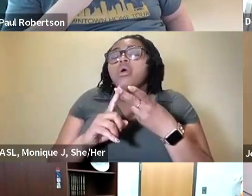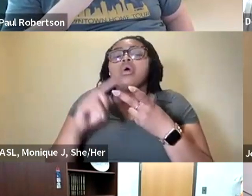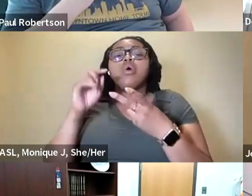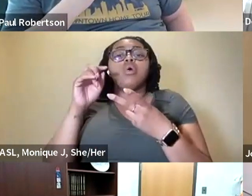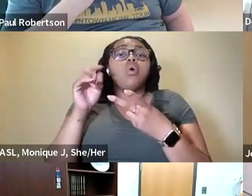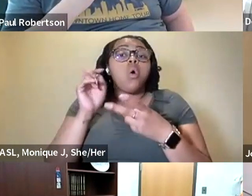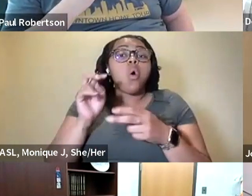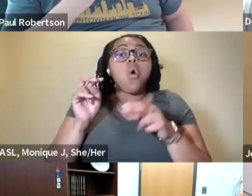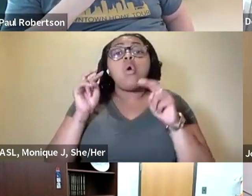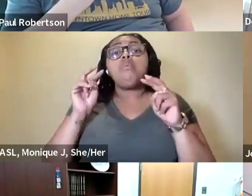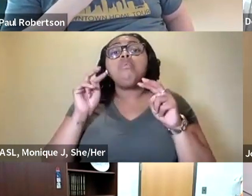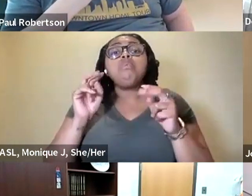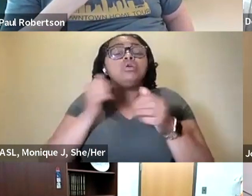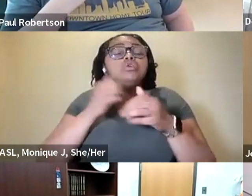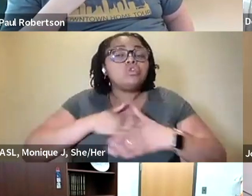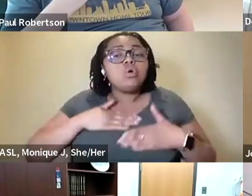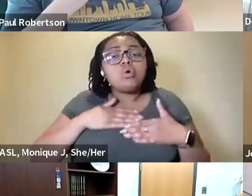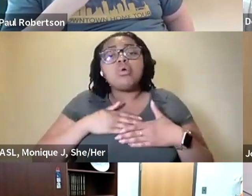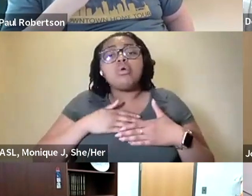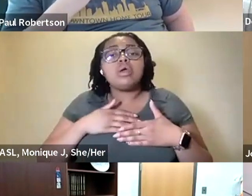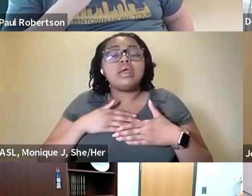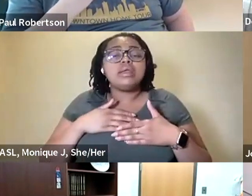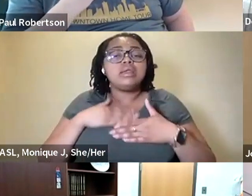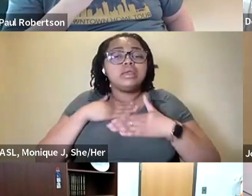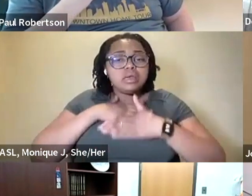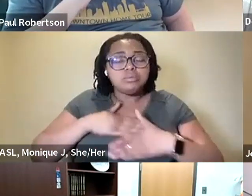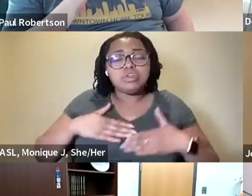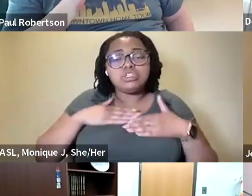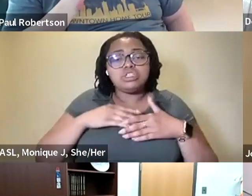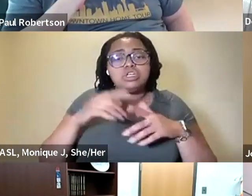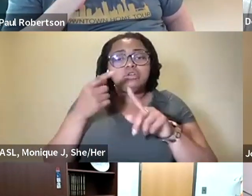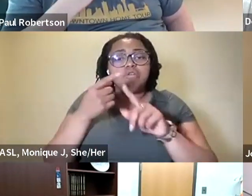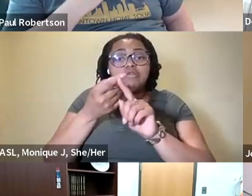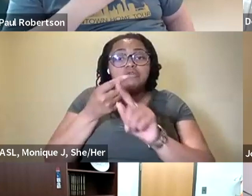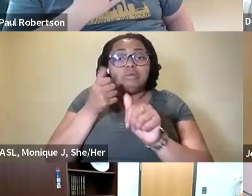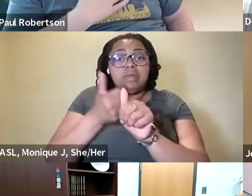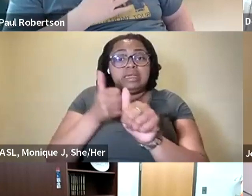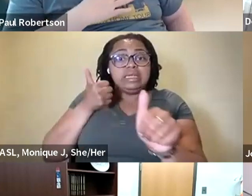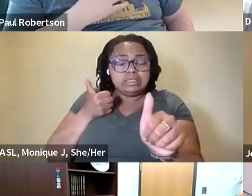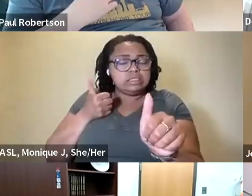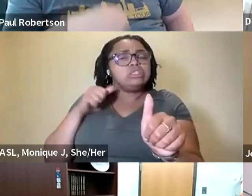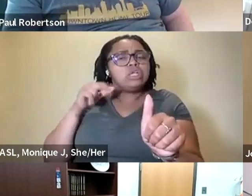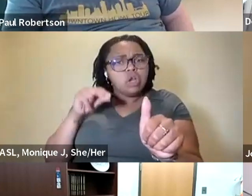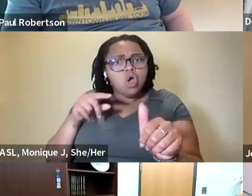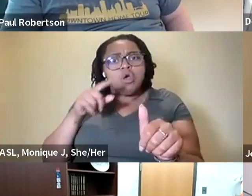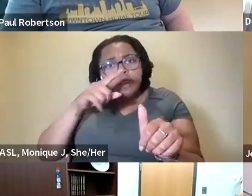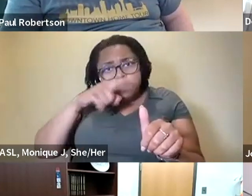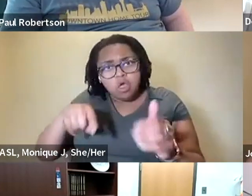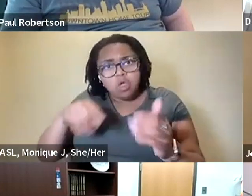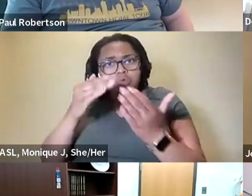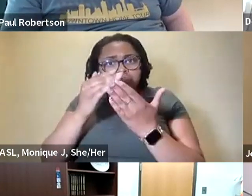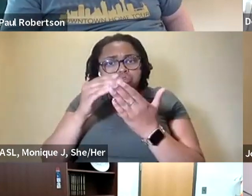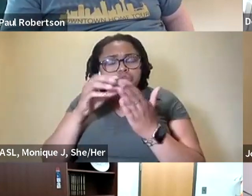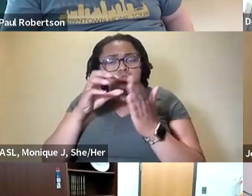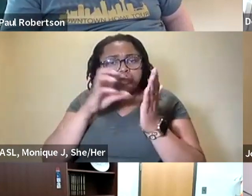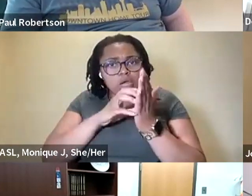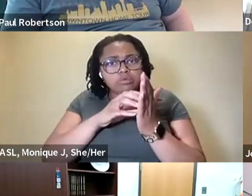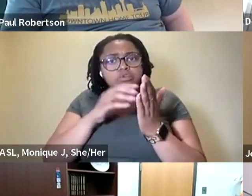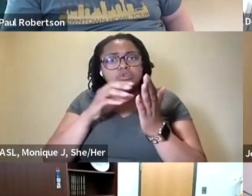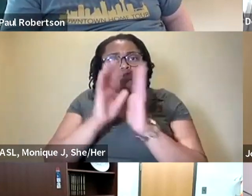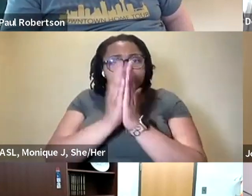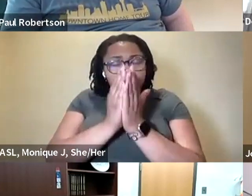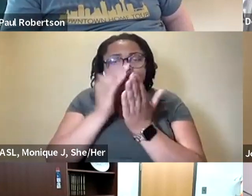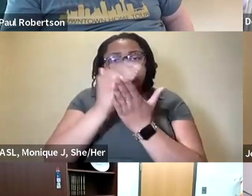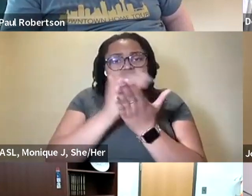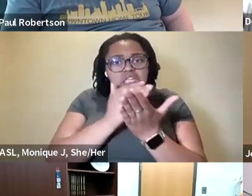admired from a distance, but they have led to real social change. You know, times in which we thought about notions of race